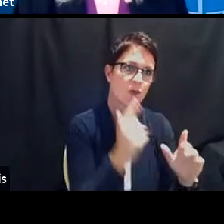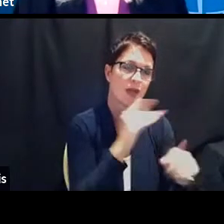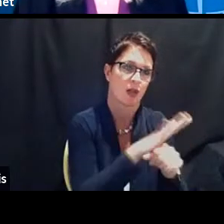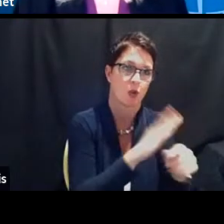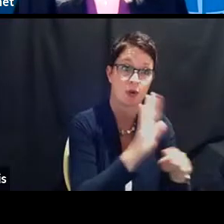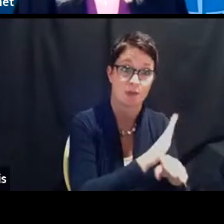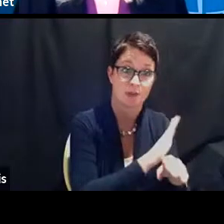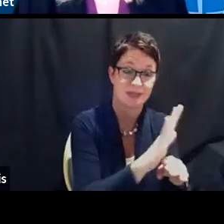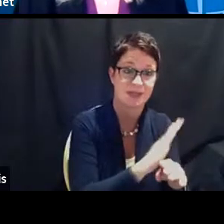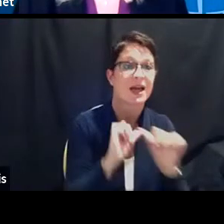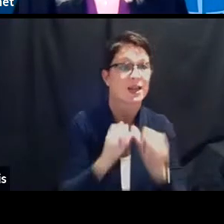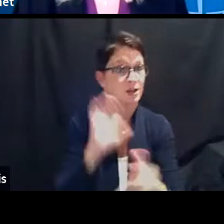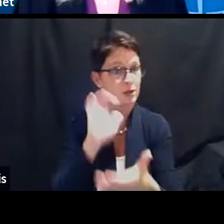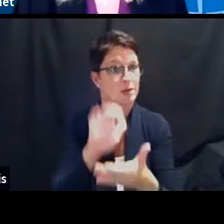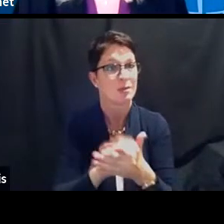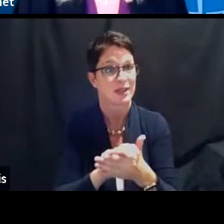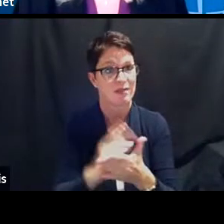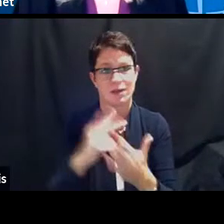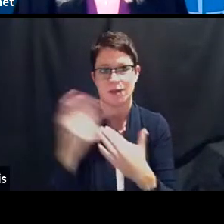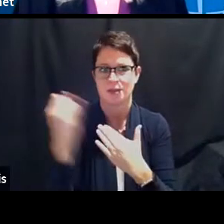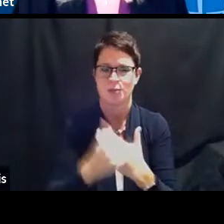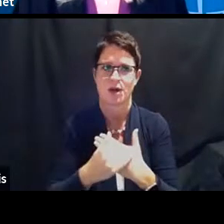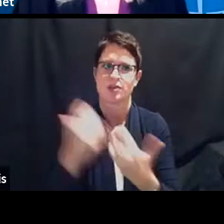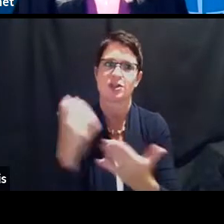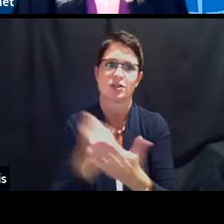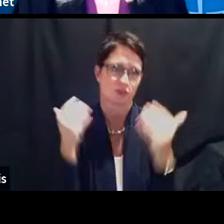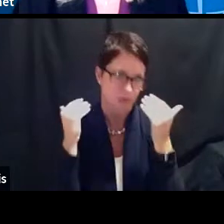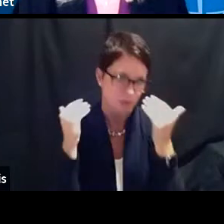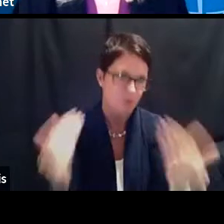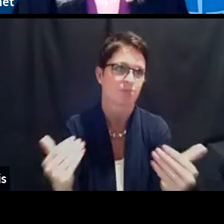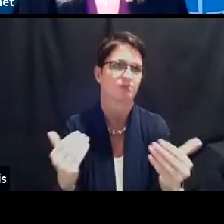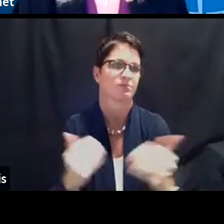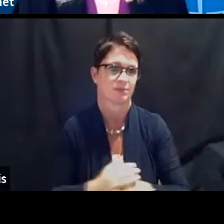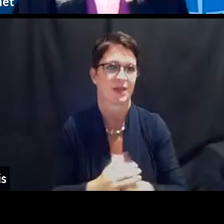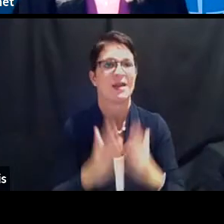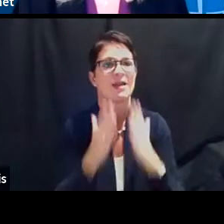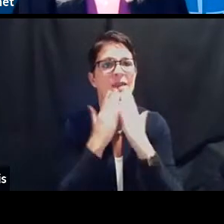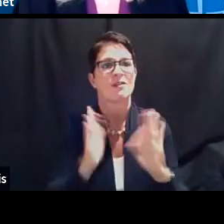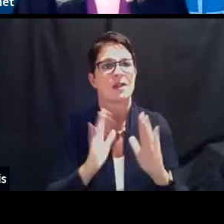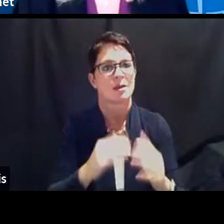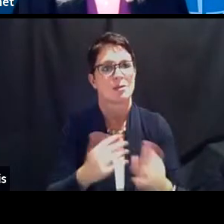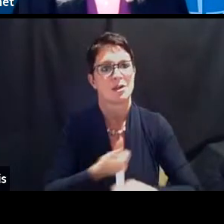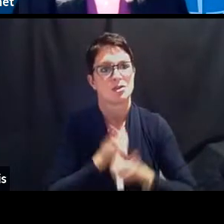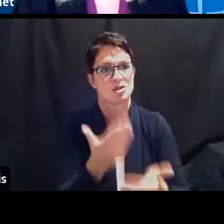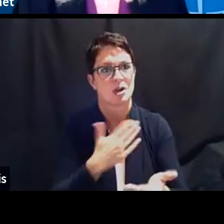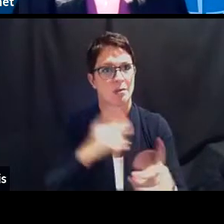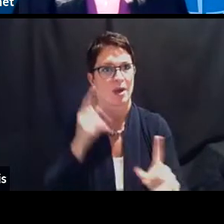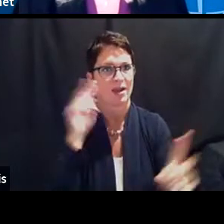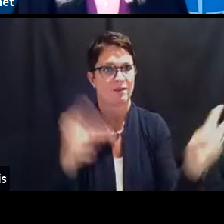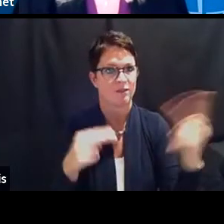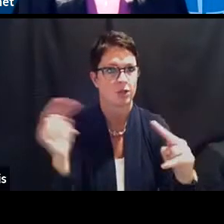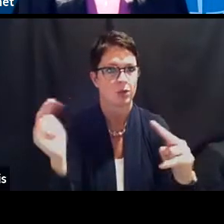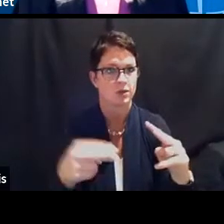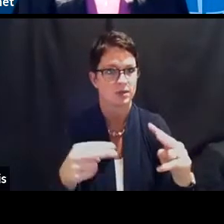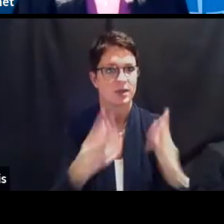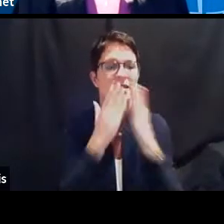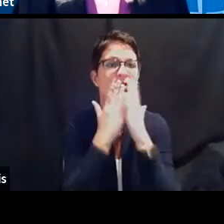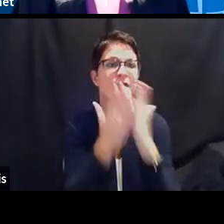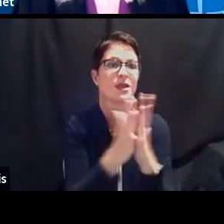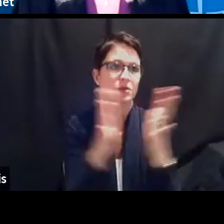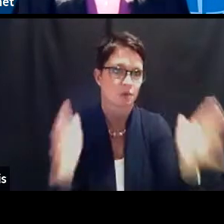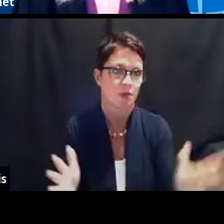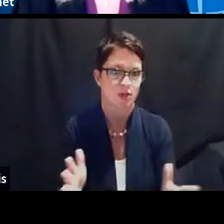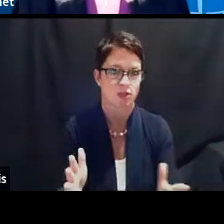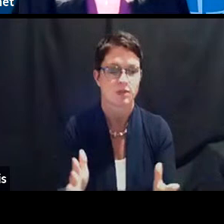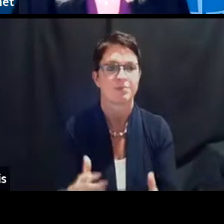I continue to believe that this project deserves to move forward. Thank you for allowing me to share my views. Thank you very much. The